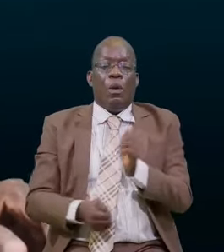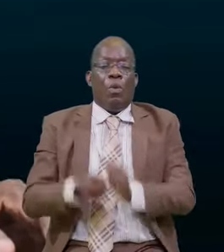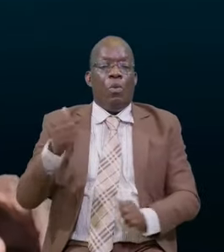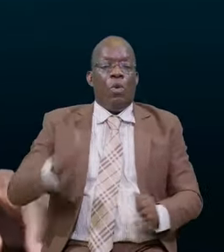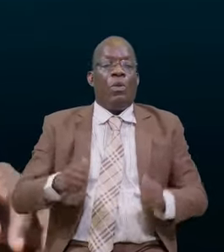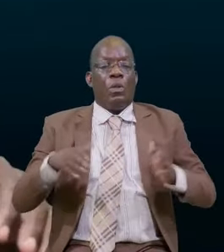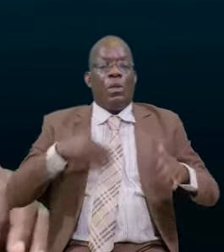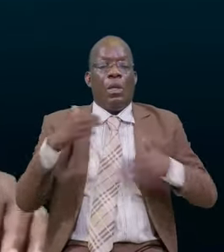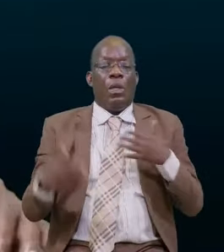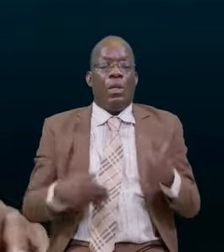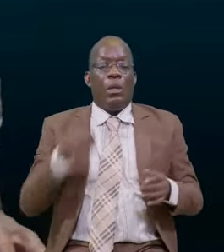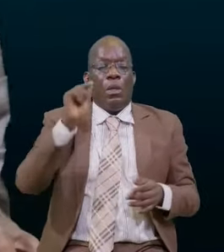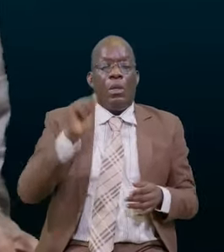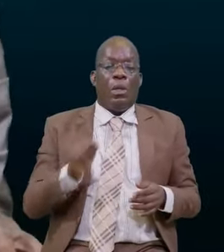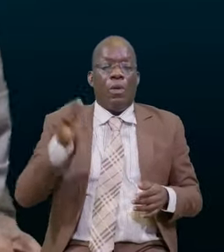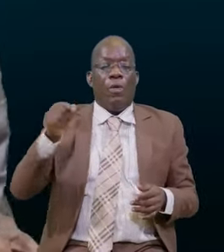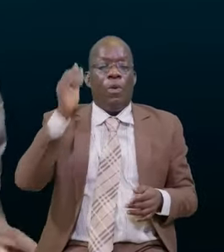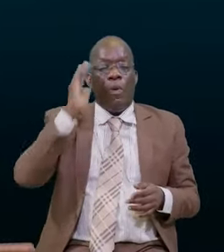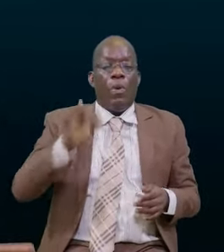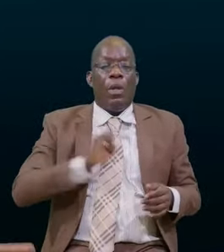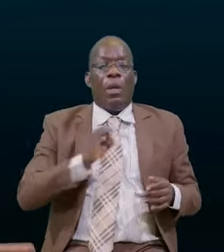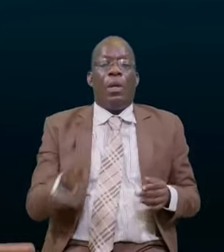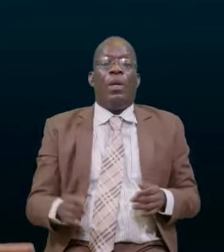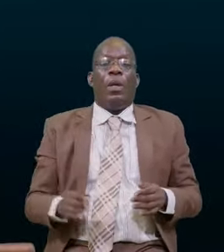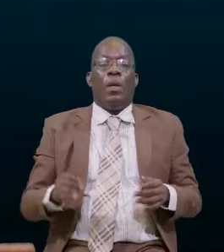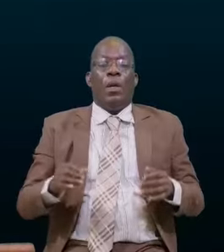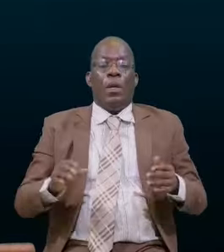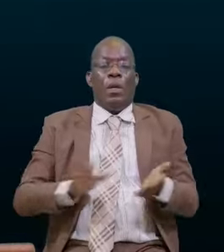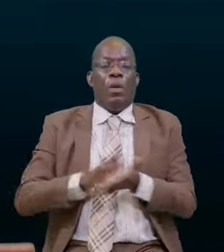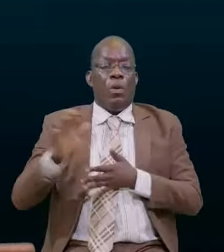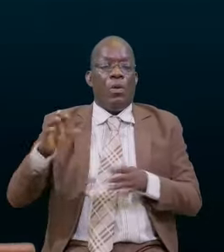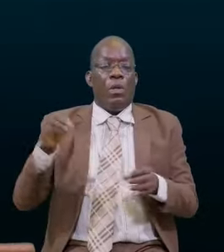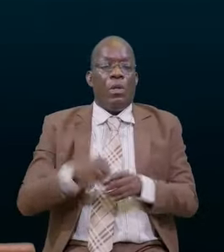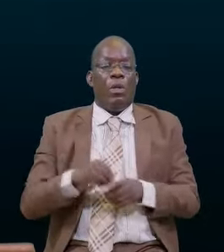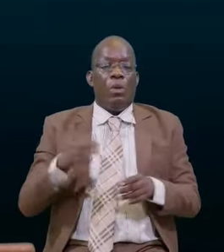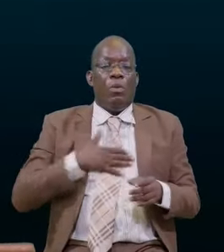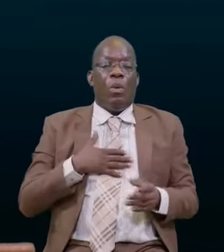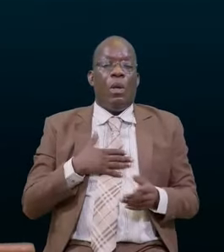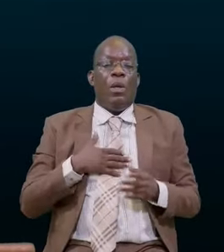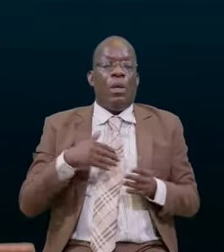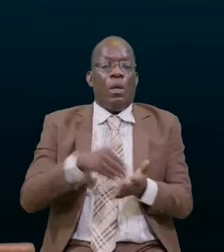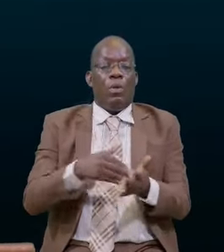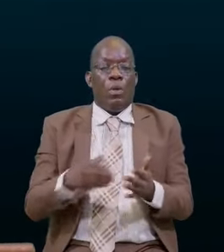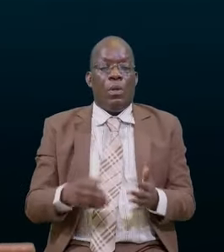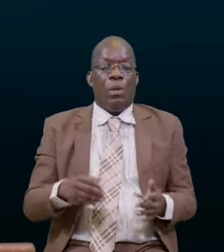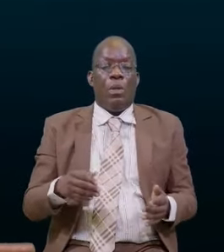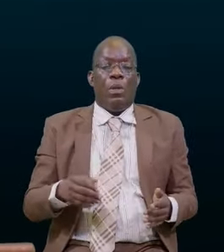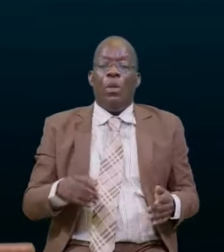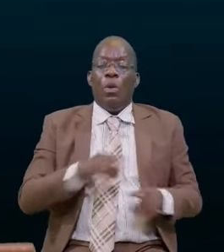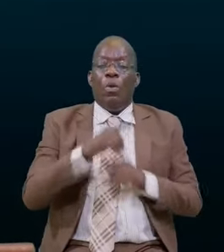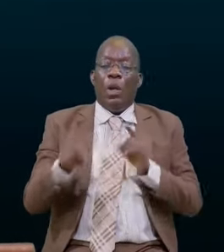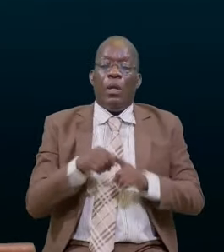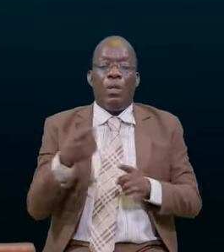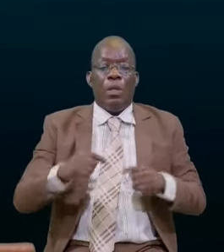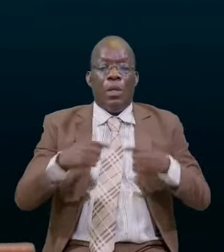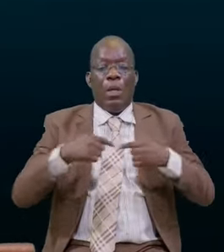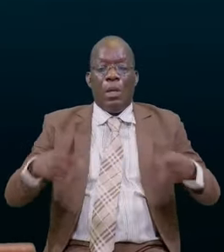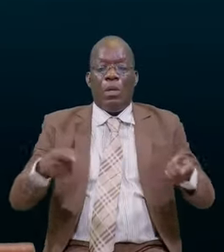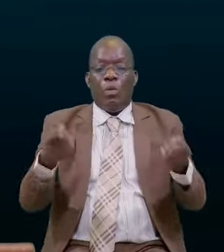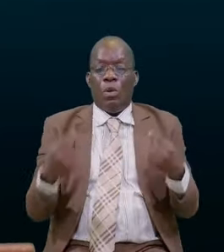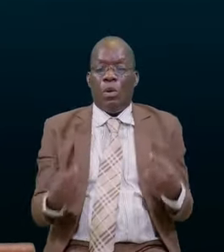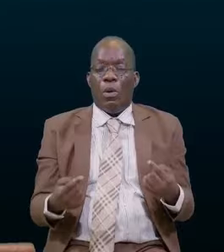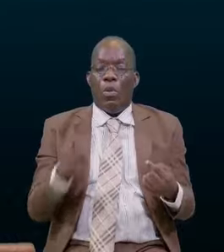the power of Christ May rest upon me the time when the enemy comes in like a FL depend upon the grace of the